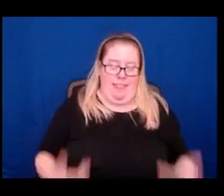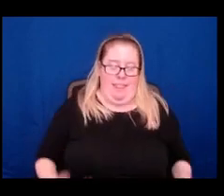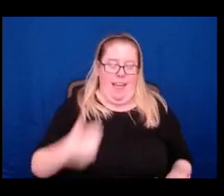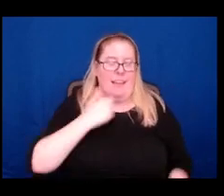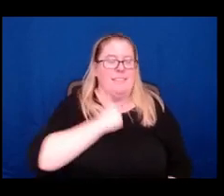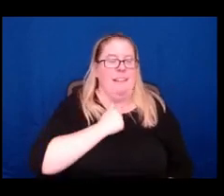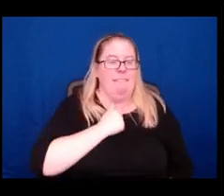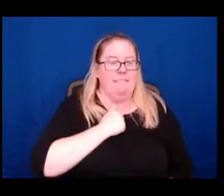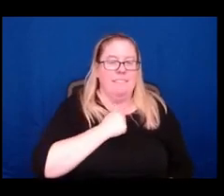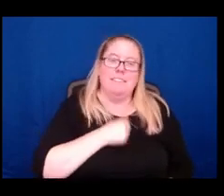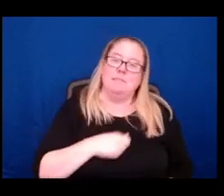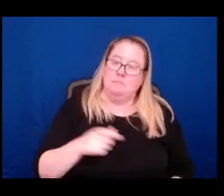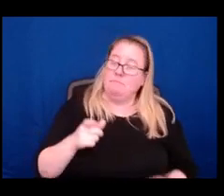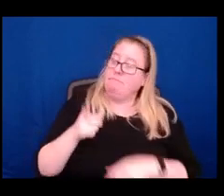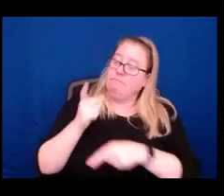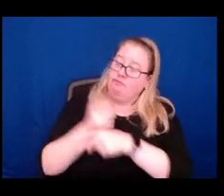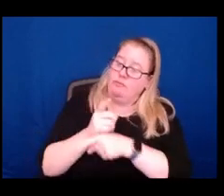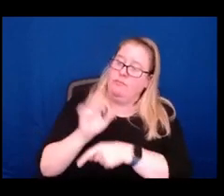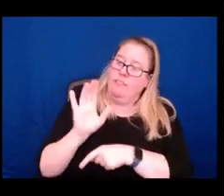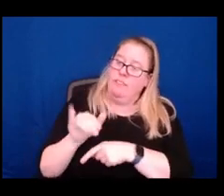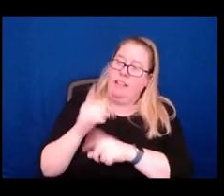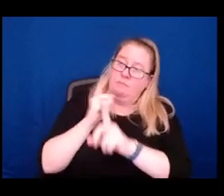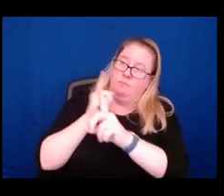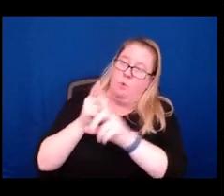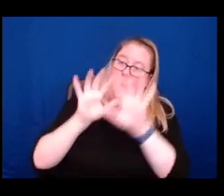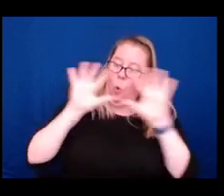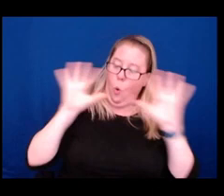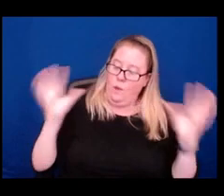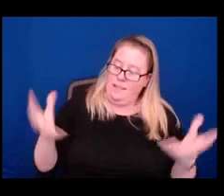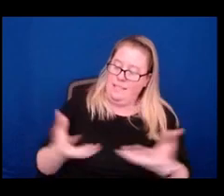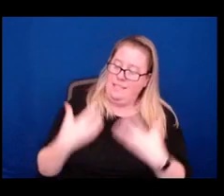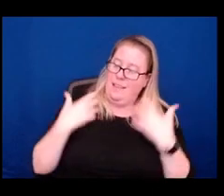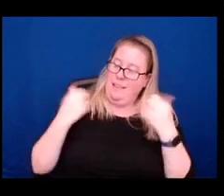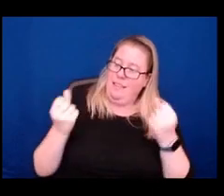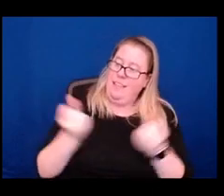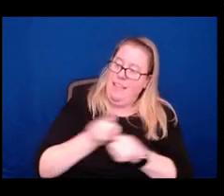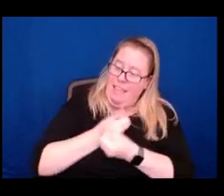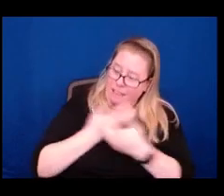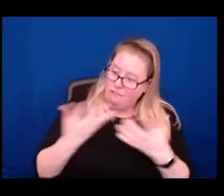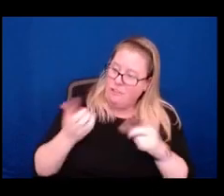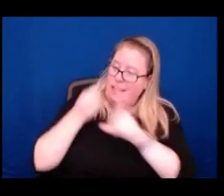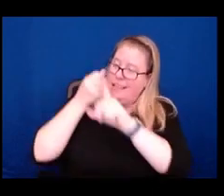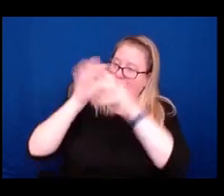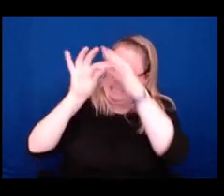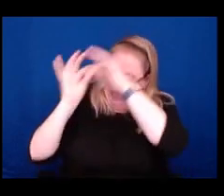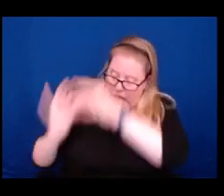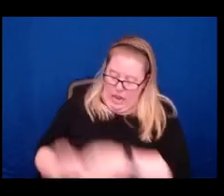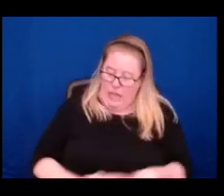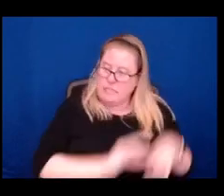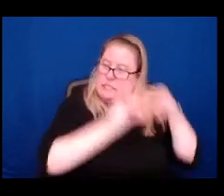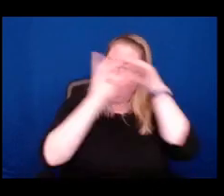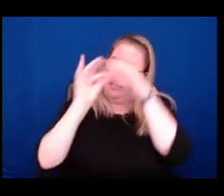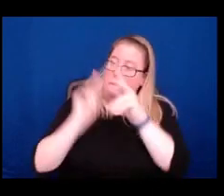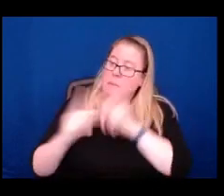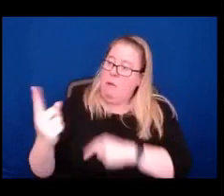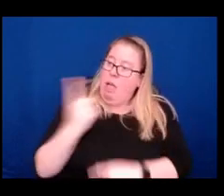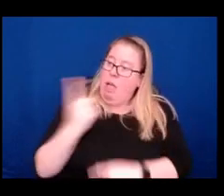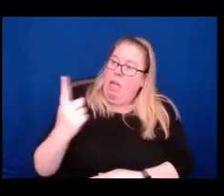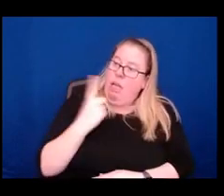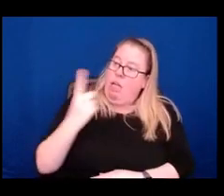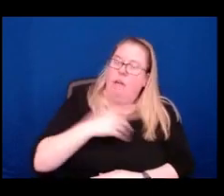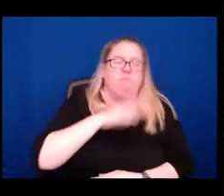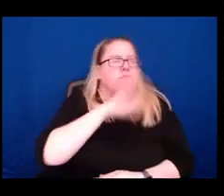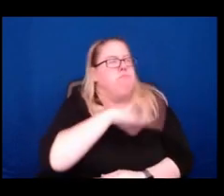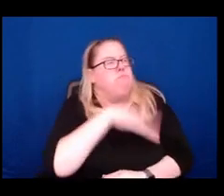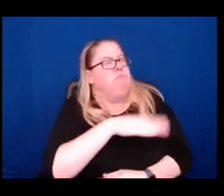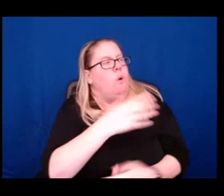Absolutely. That's the core of holistic health. You know, everything is connected. You know, people come to me all the time and say, hey, what can